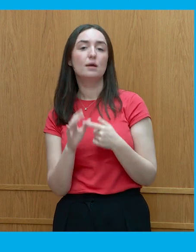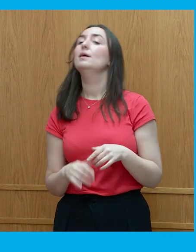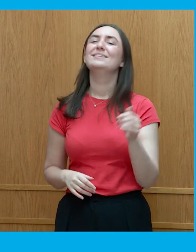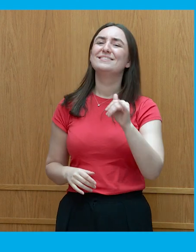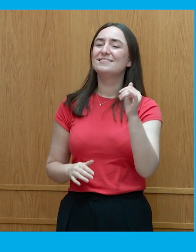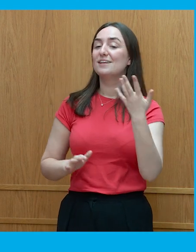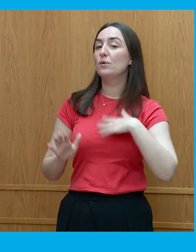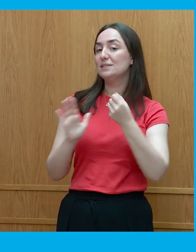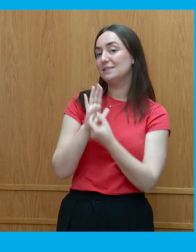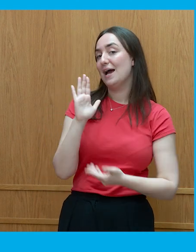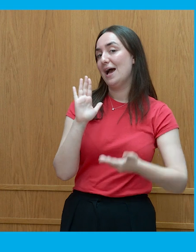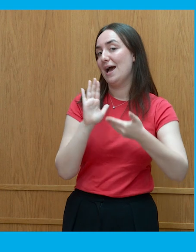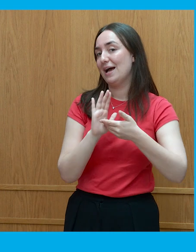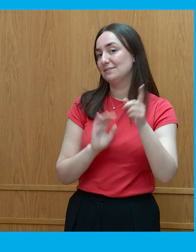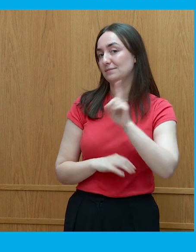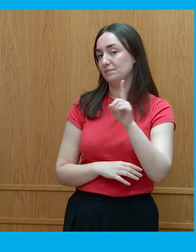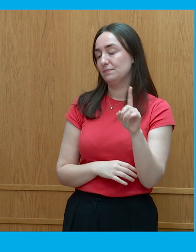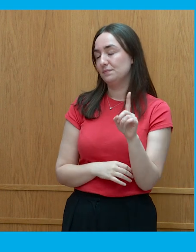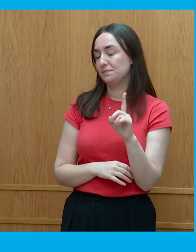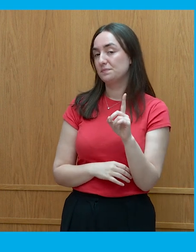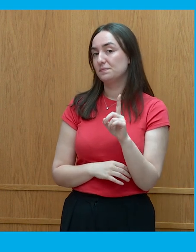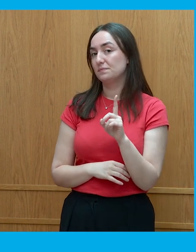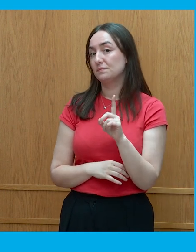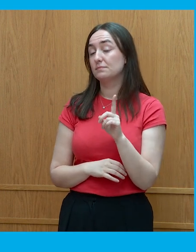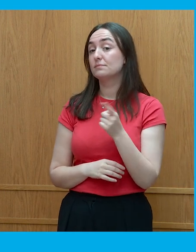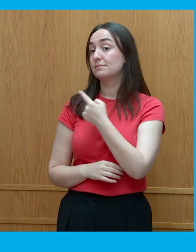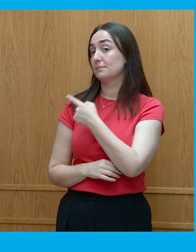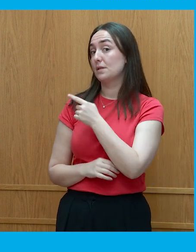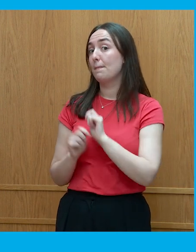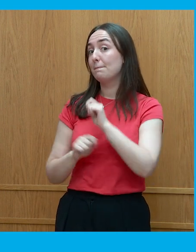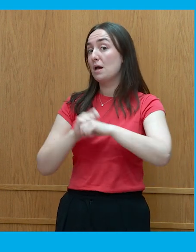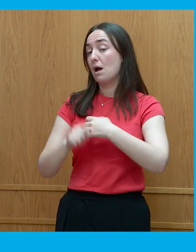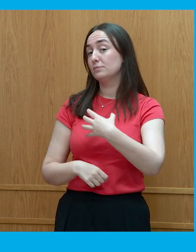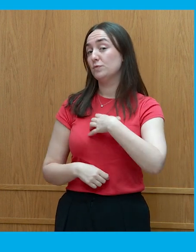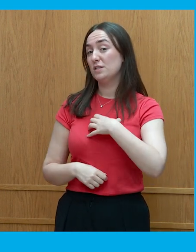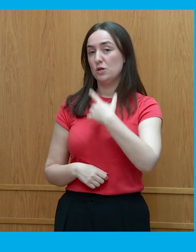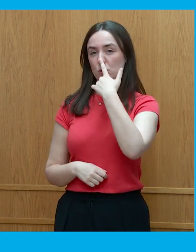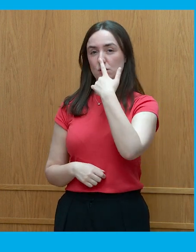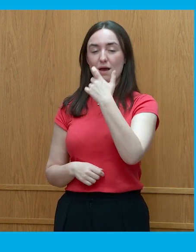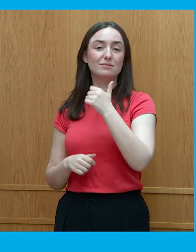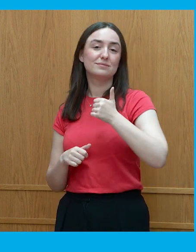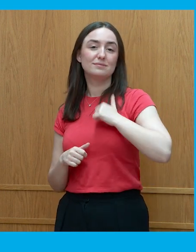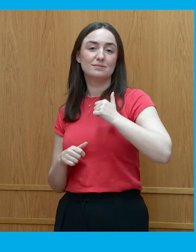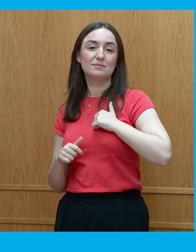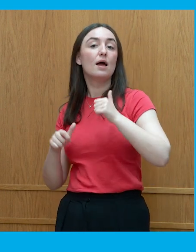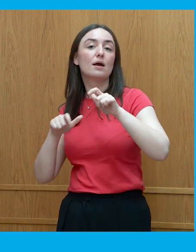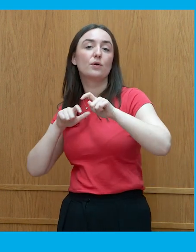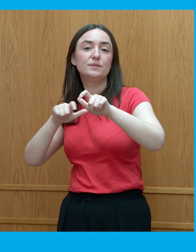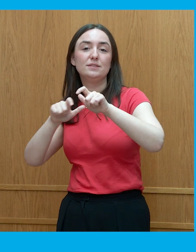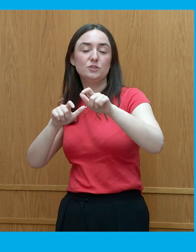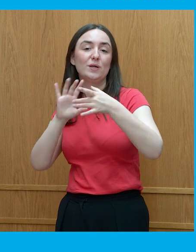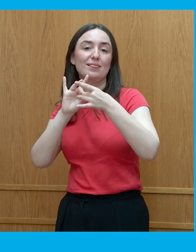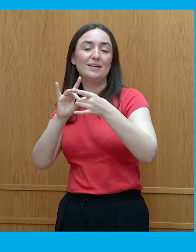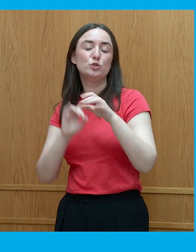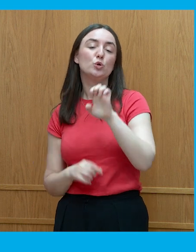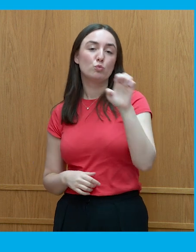that I think if Harris becomes president, you can expect continuity from her when it comes to Europe. And it was,